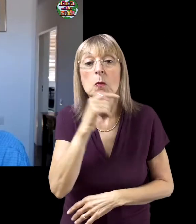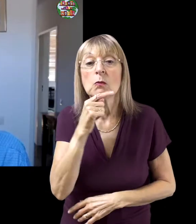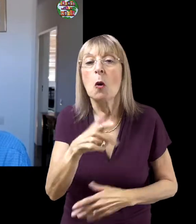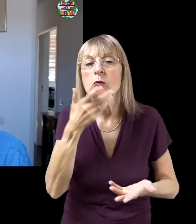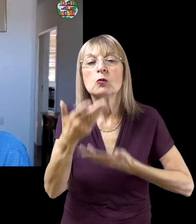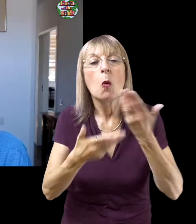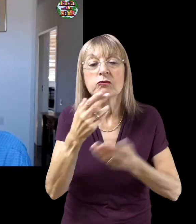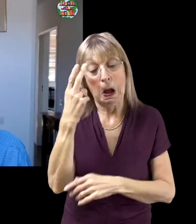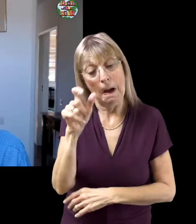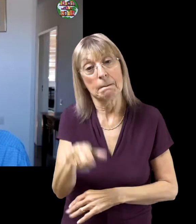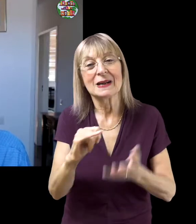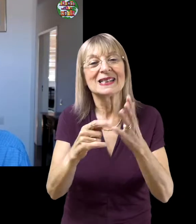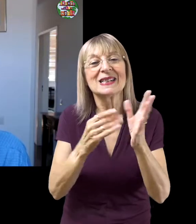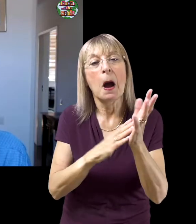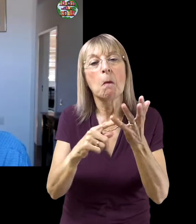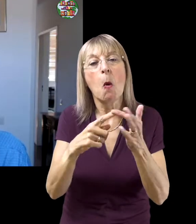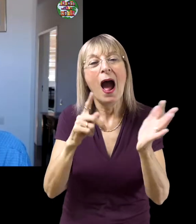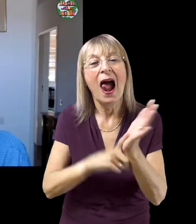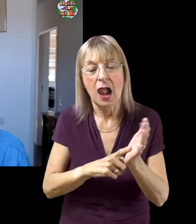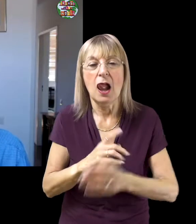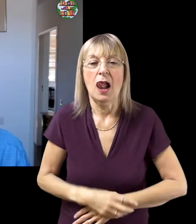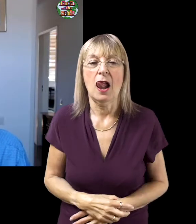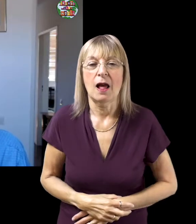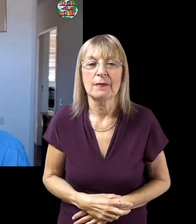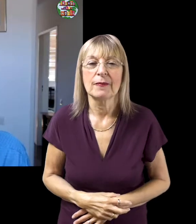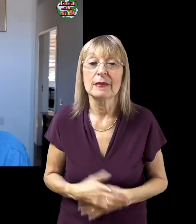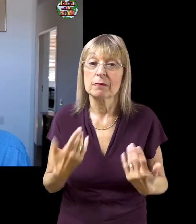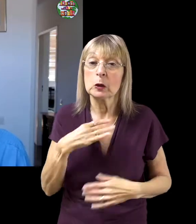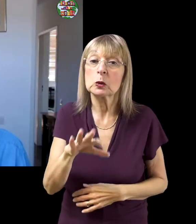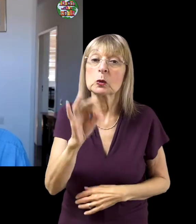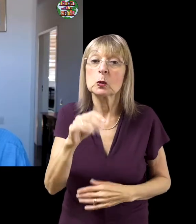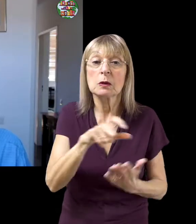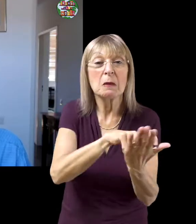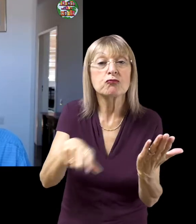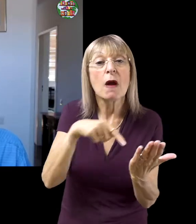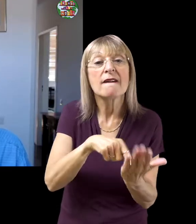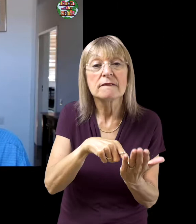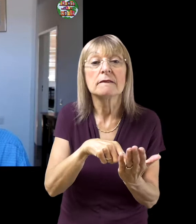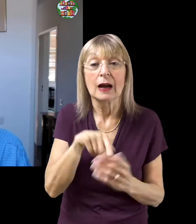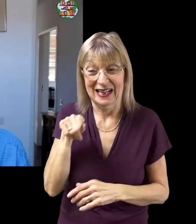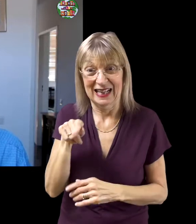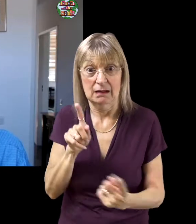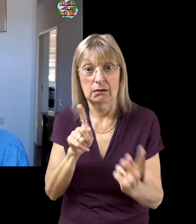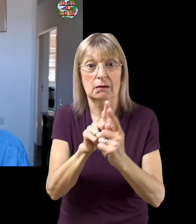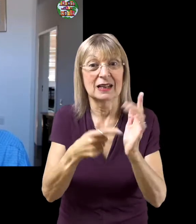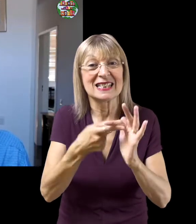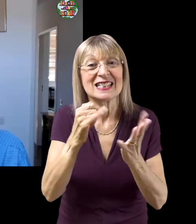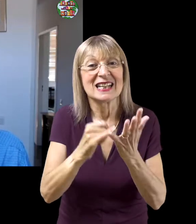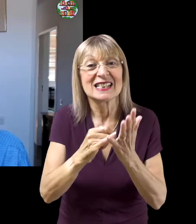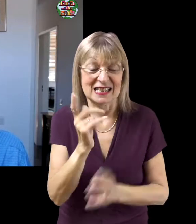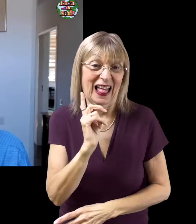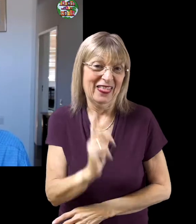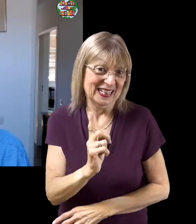me in the title is the boy, a 10-year-old boy who tells the story. His name's Samuel. And I've chosen this